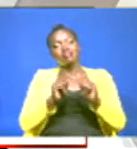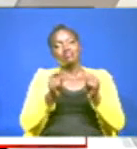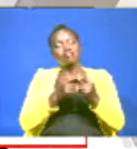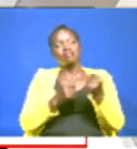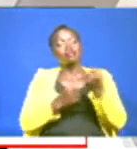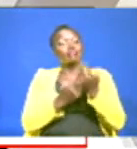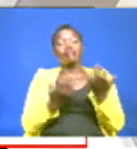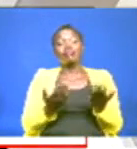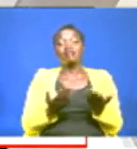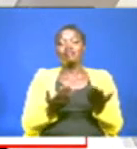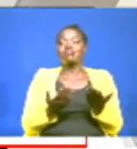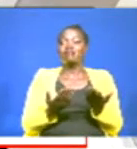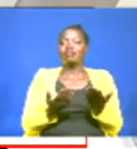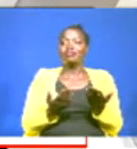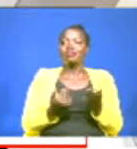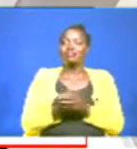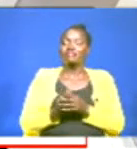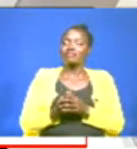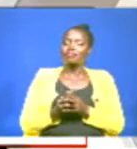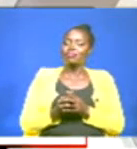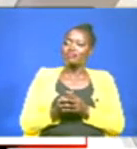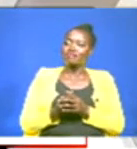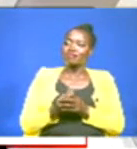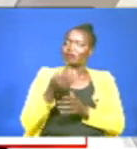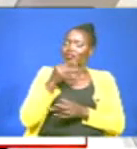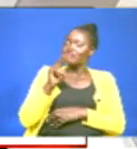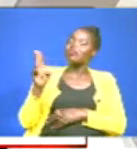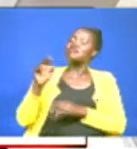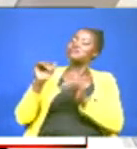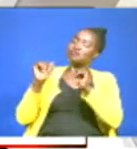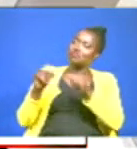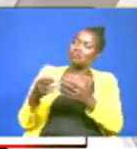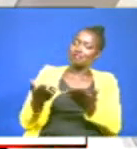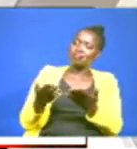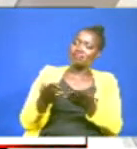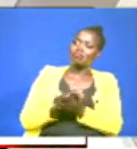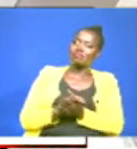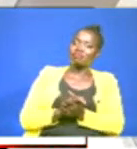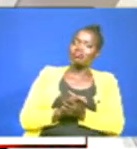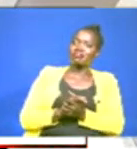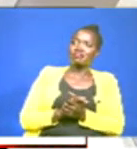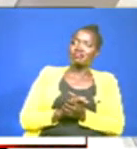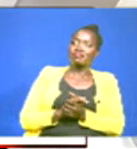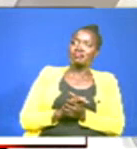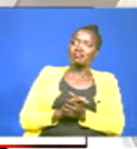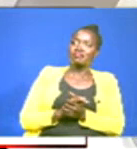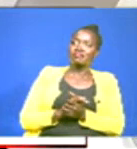Yes. Please tell me it's Manchester United. Or I have a feeling you're not even supporting